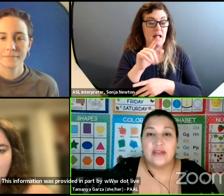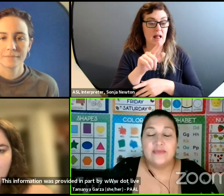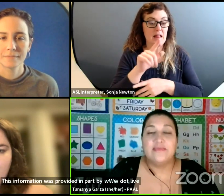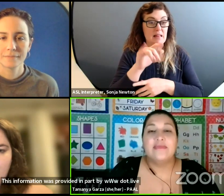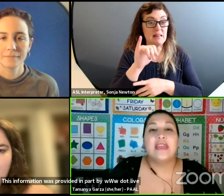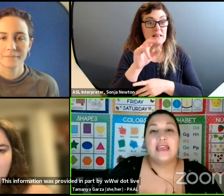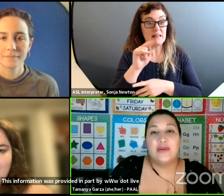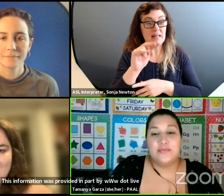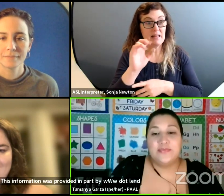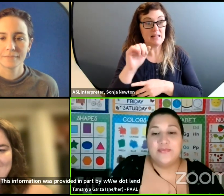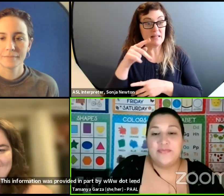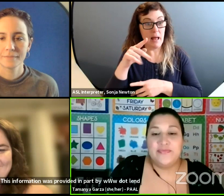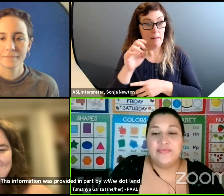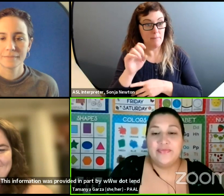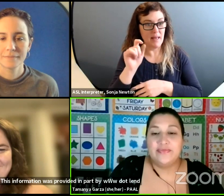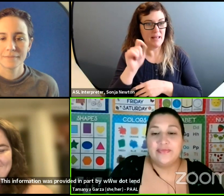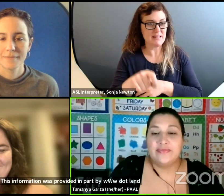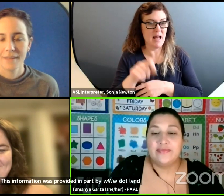.org. Thank you.